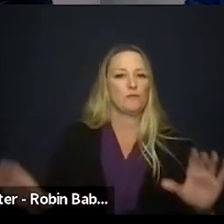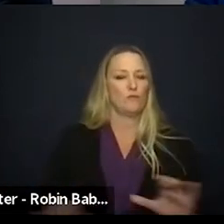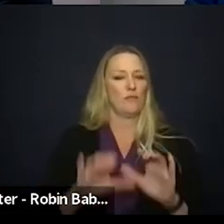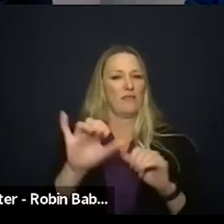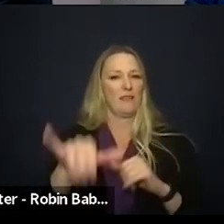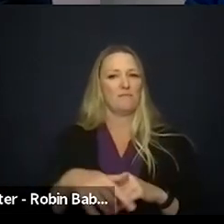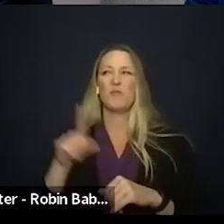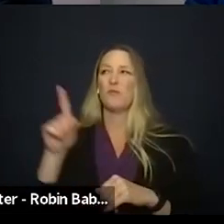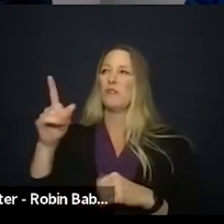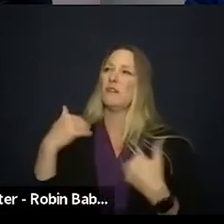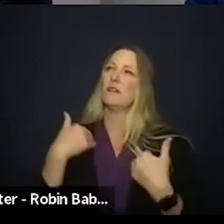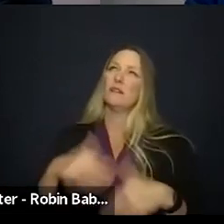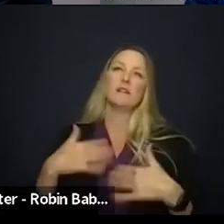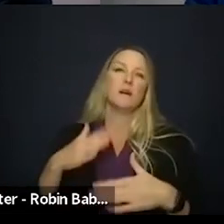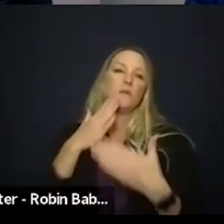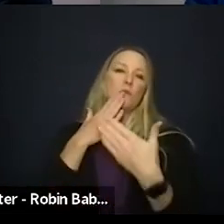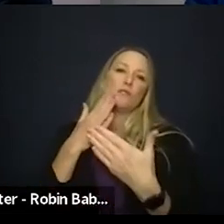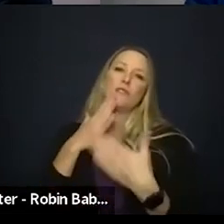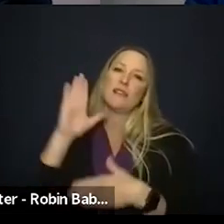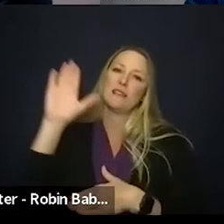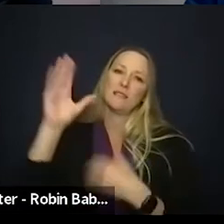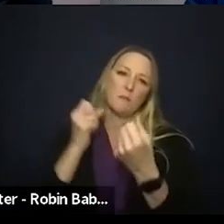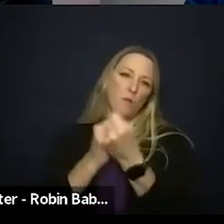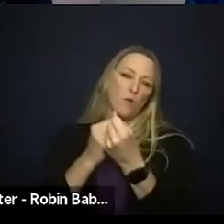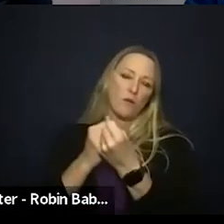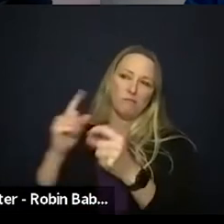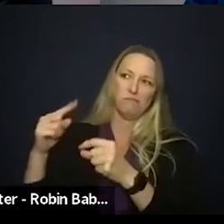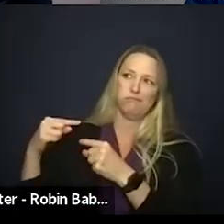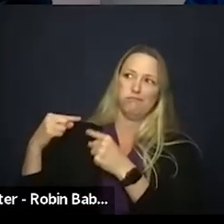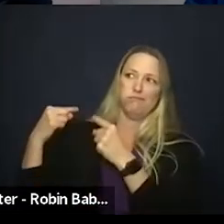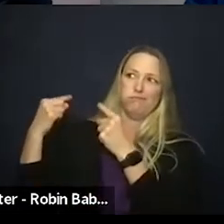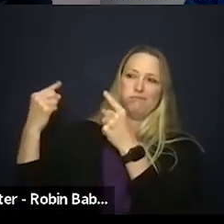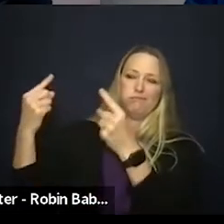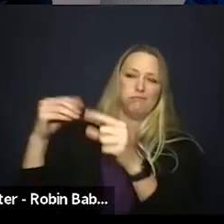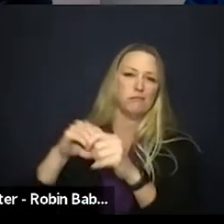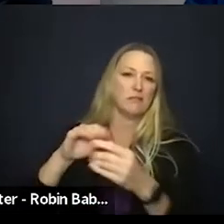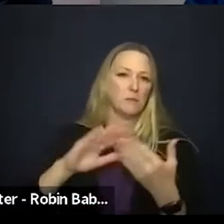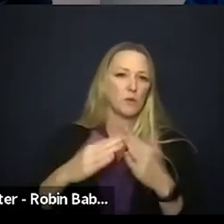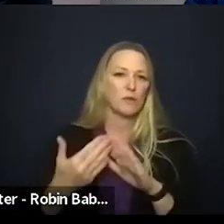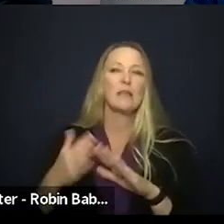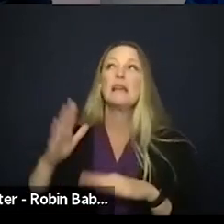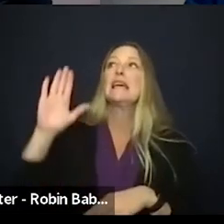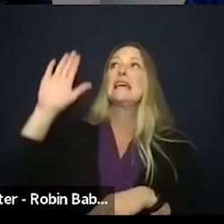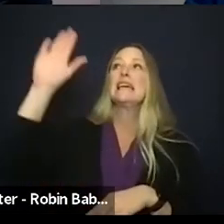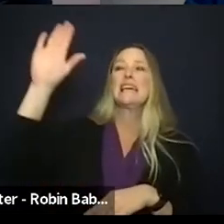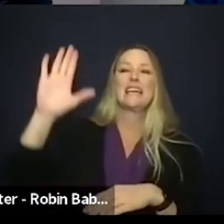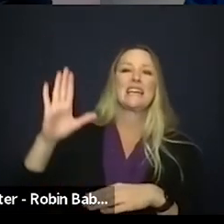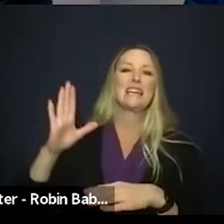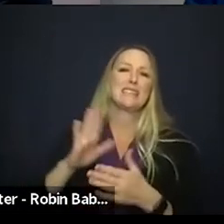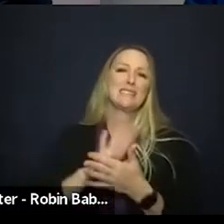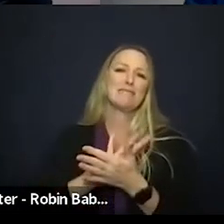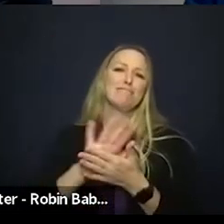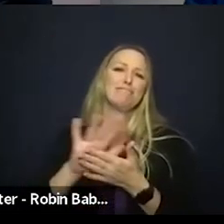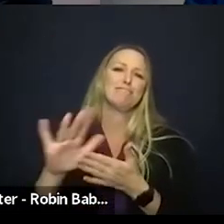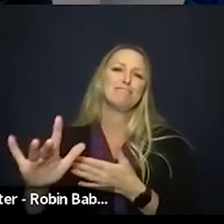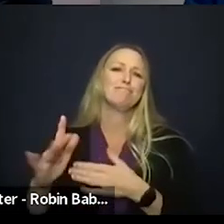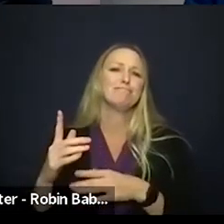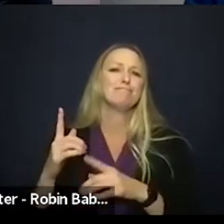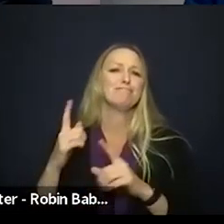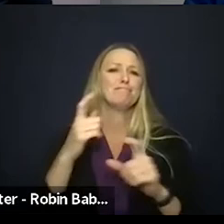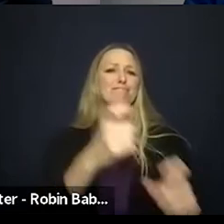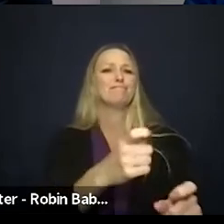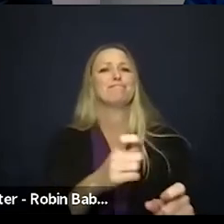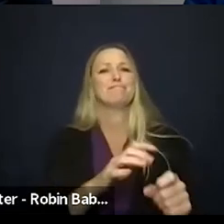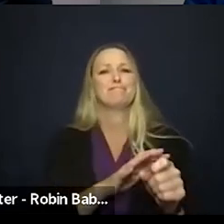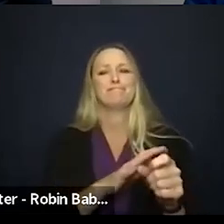career technical education in the community and his generosity his generosity will continue to impact young people and our community for years to